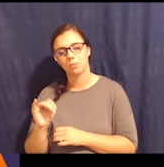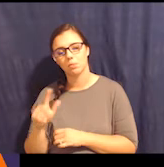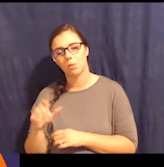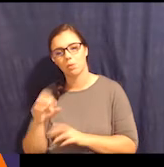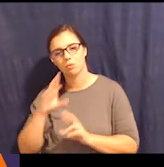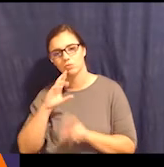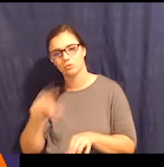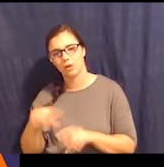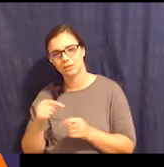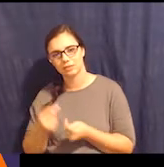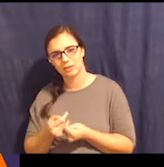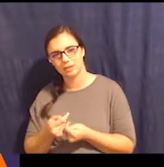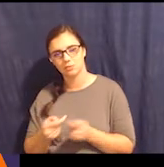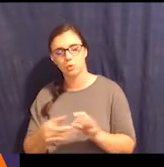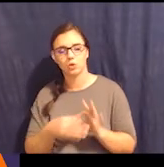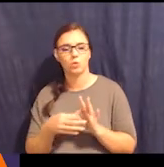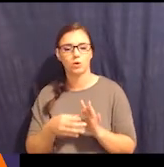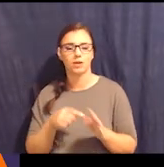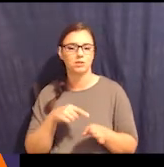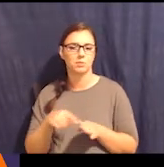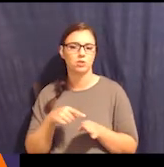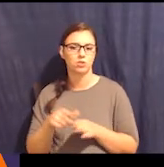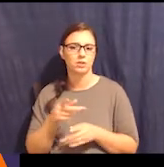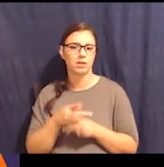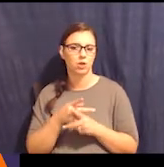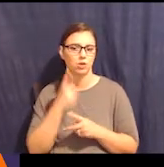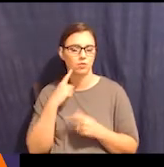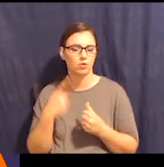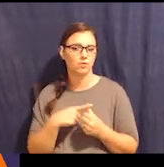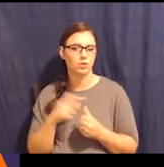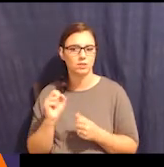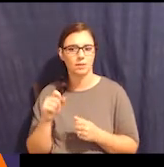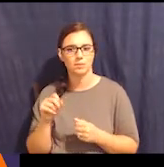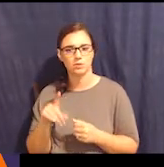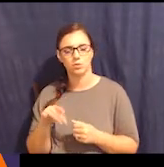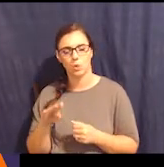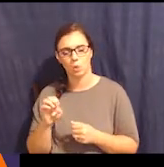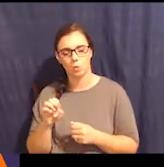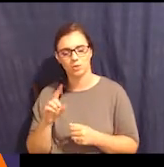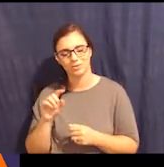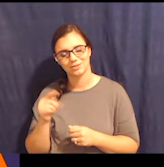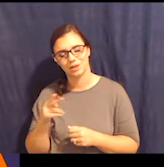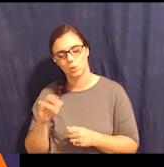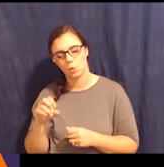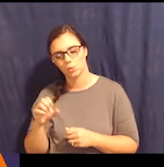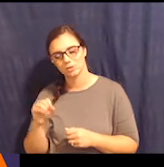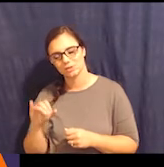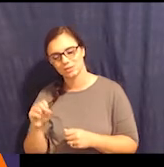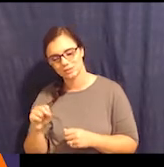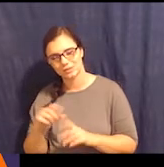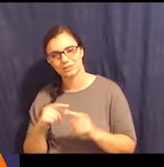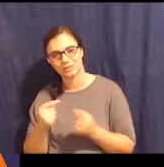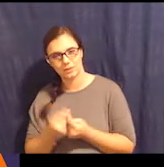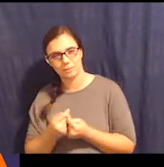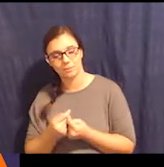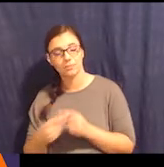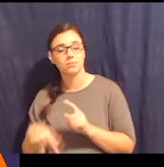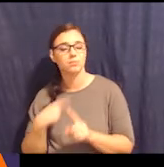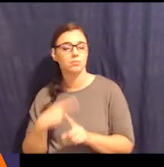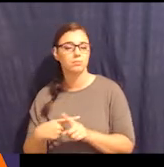episode psychosis team, as well as locate community mental health care. Their main website